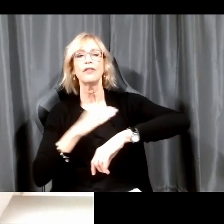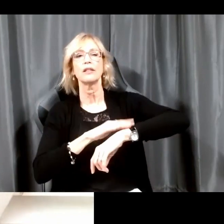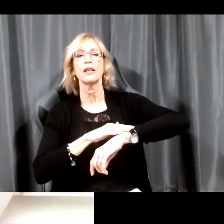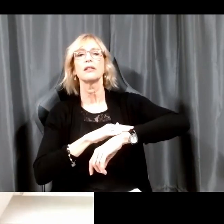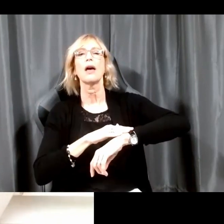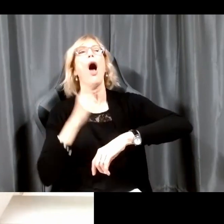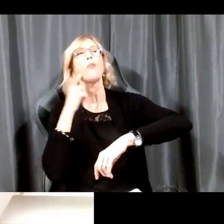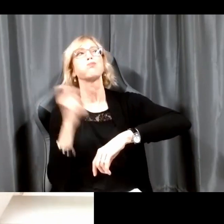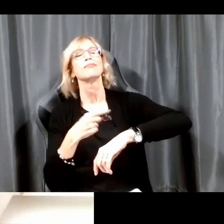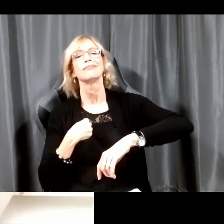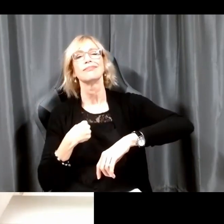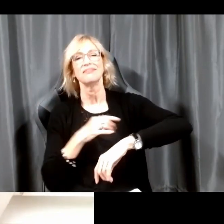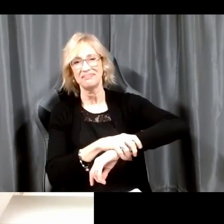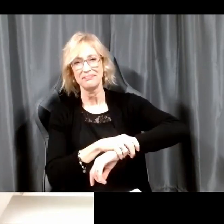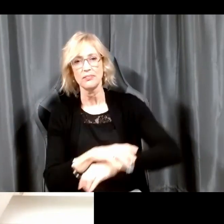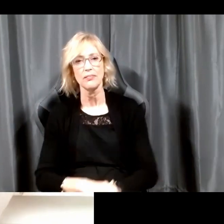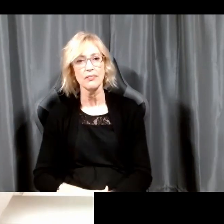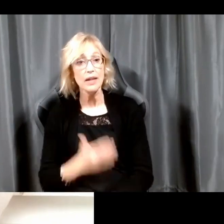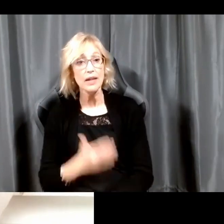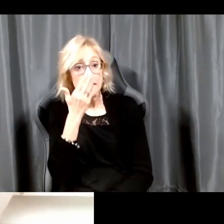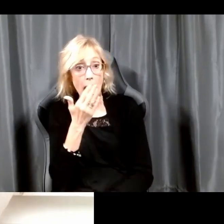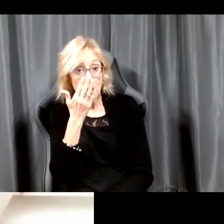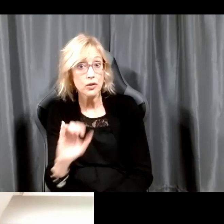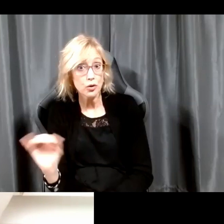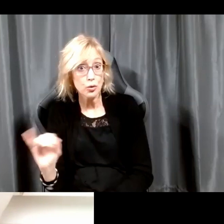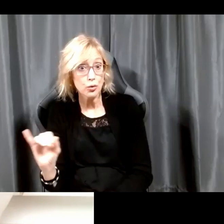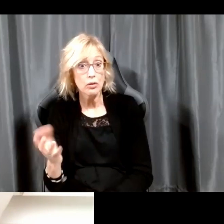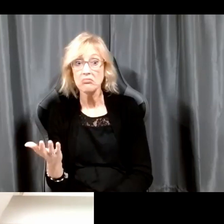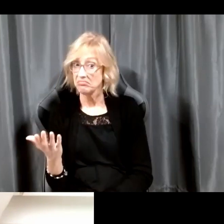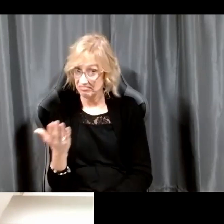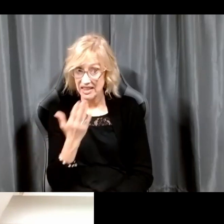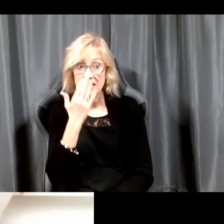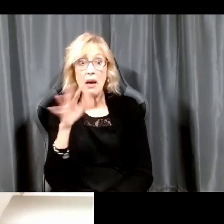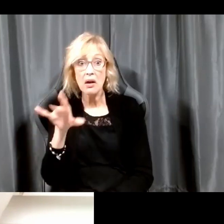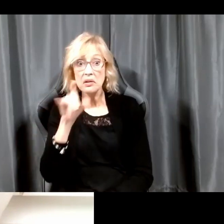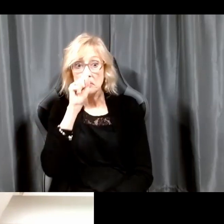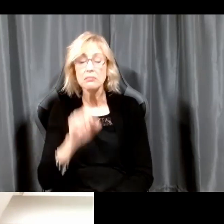identify us. Yeah, smells, believe it or not, even smells, they